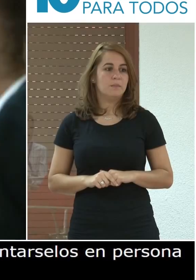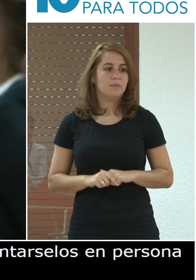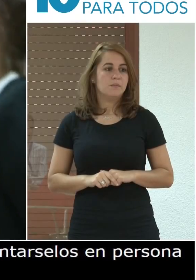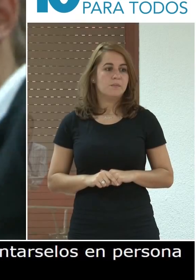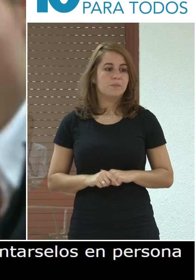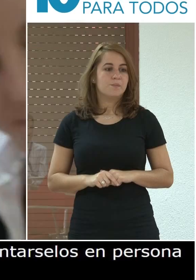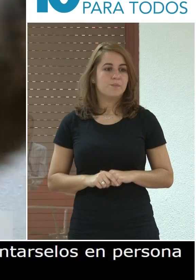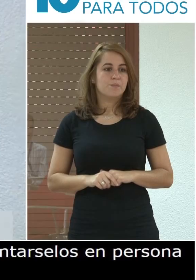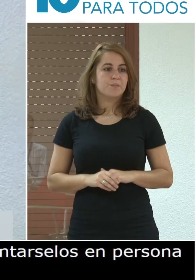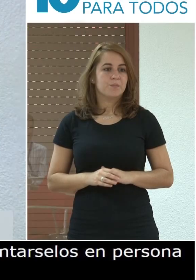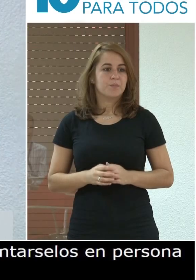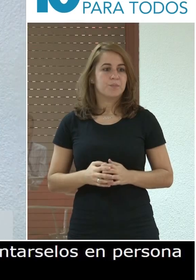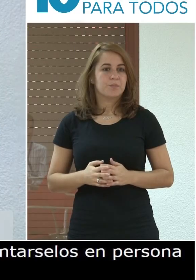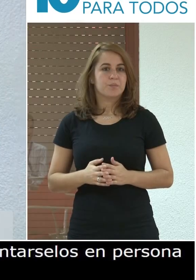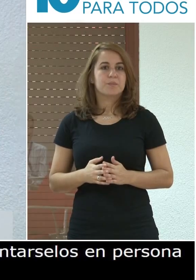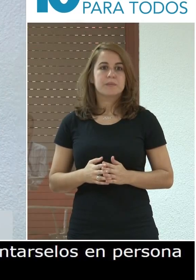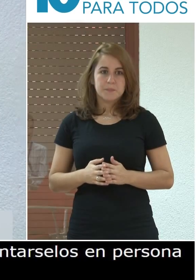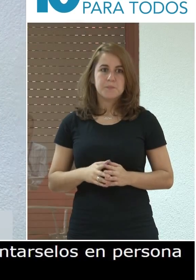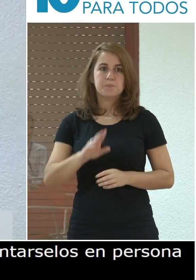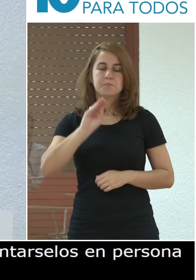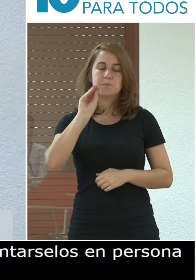we'll give you a mic.